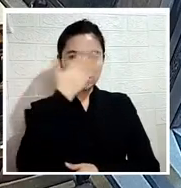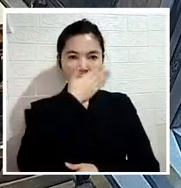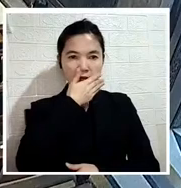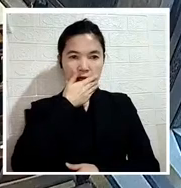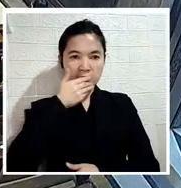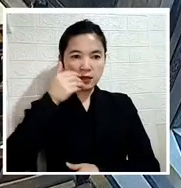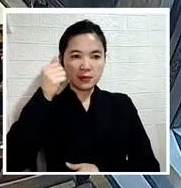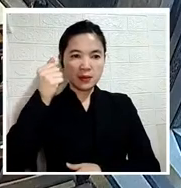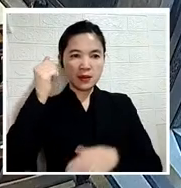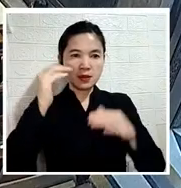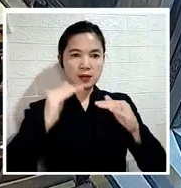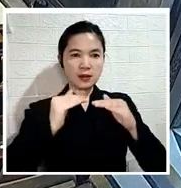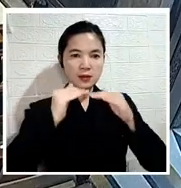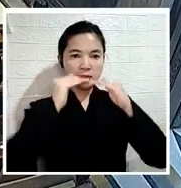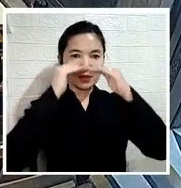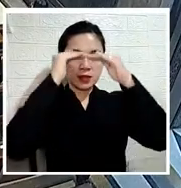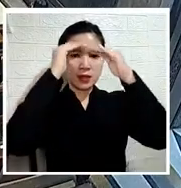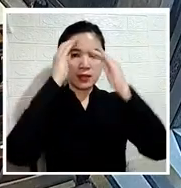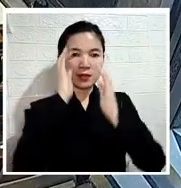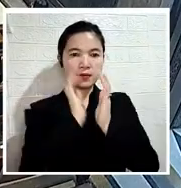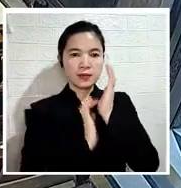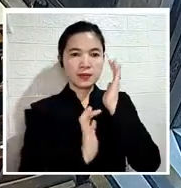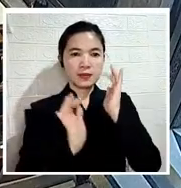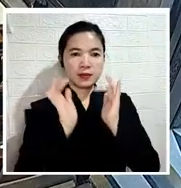the Most High,